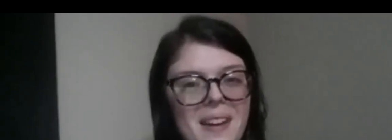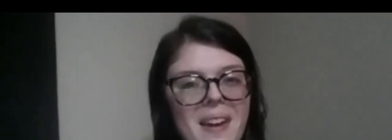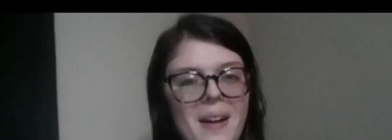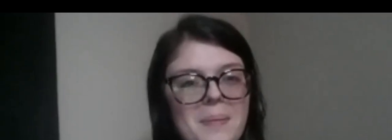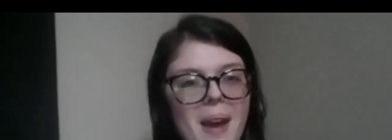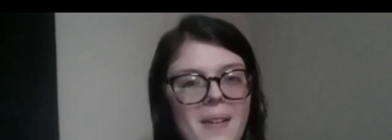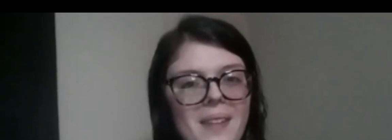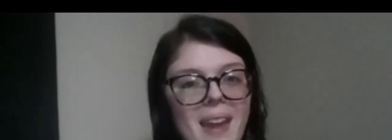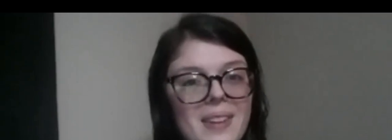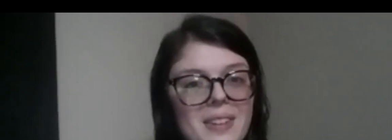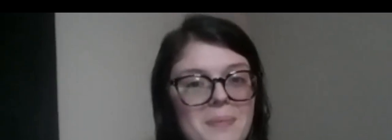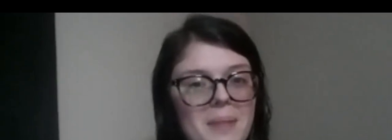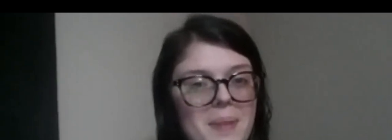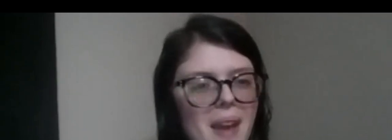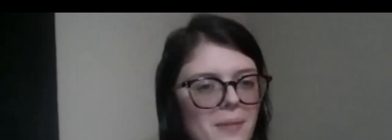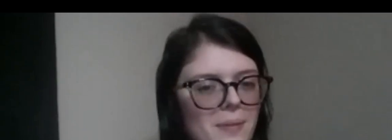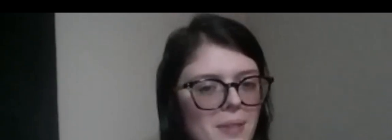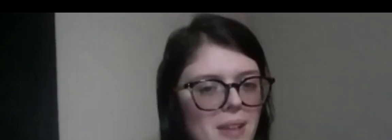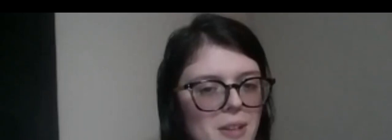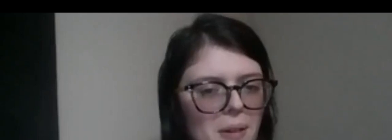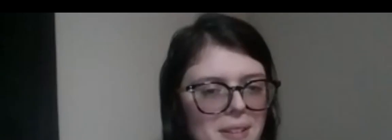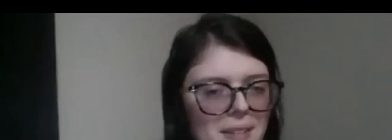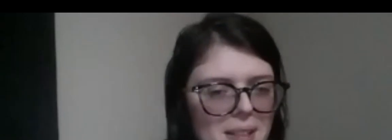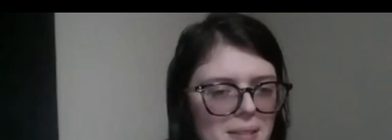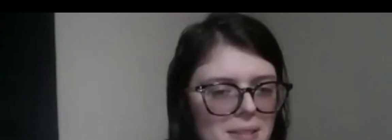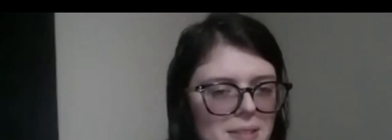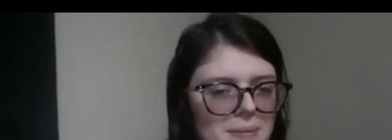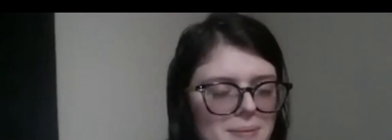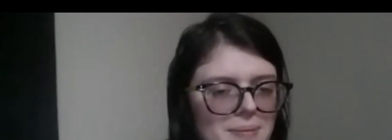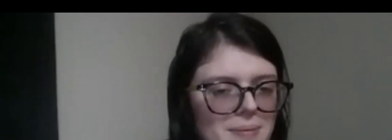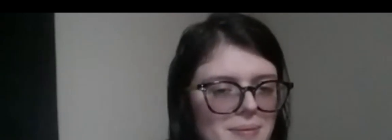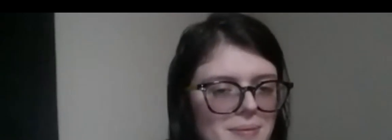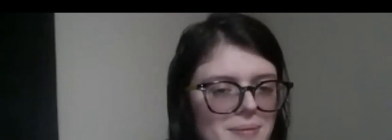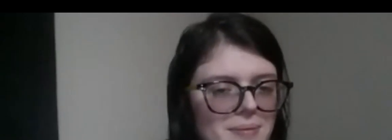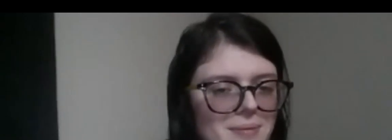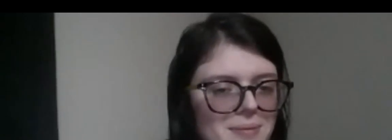description. Wait, I think she might be can you hear us, Lissie?